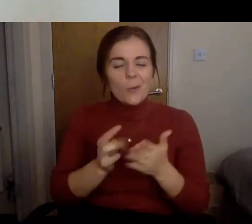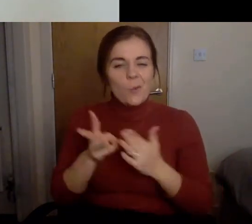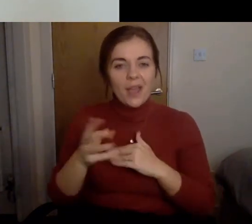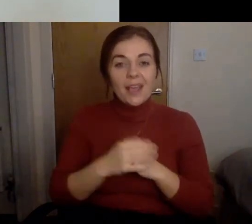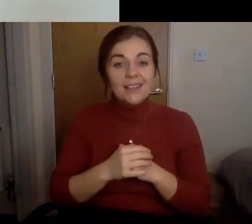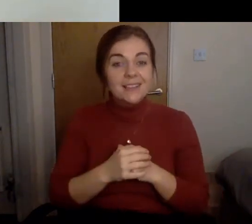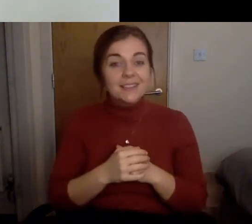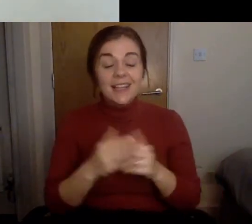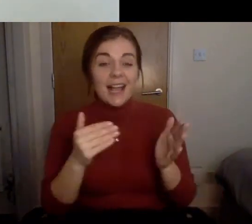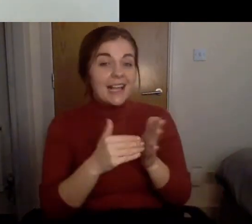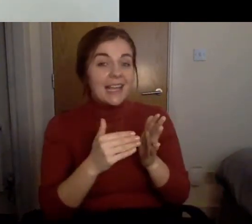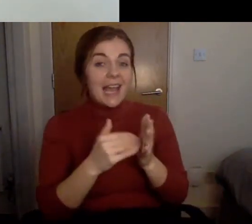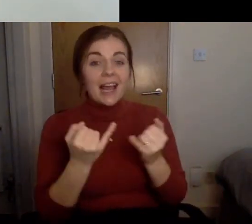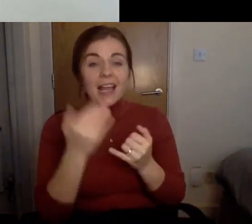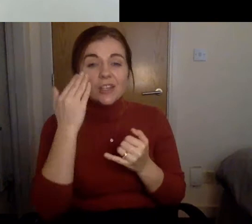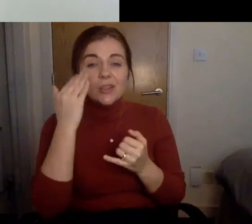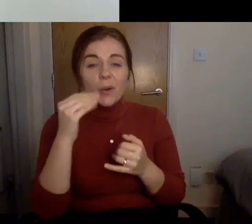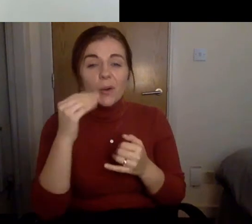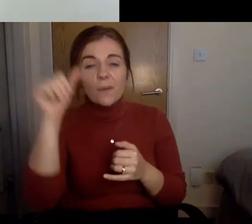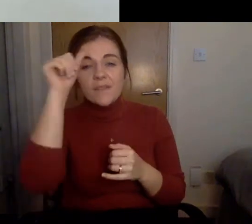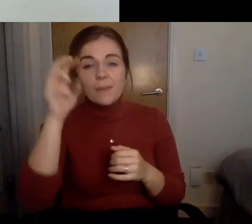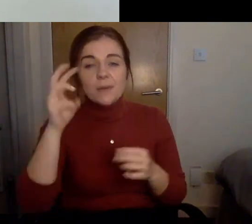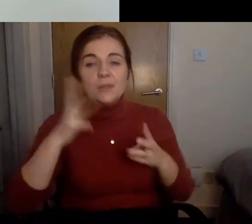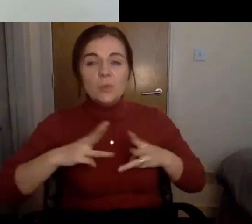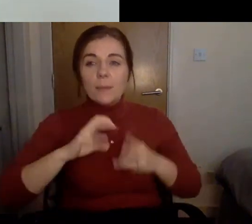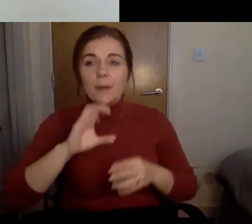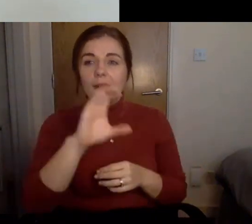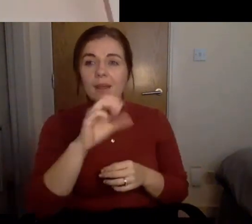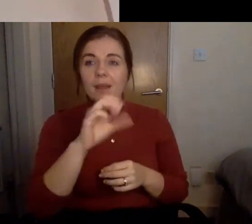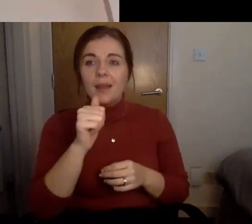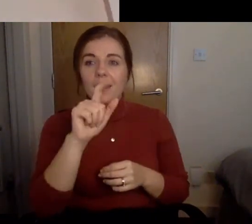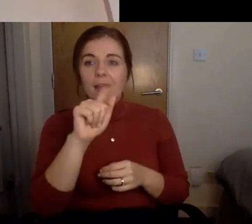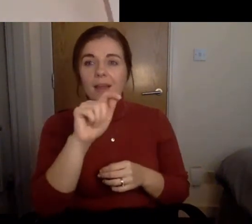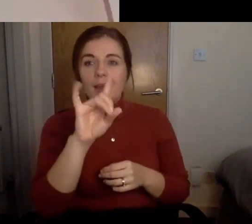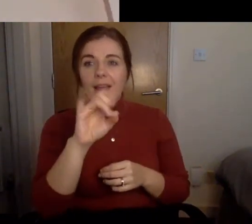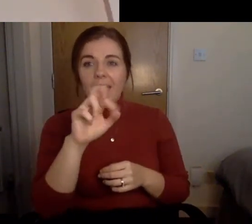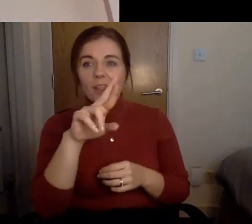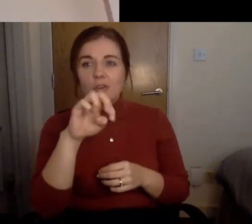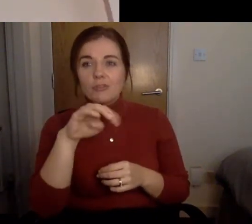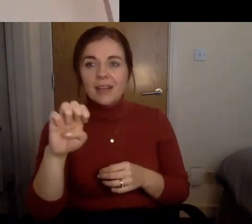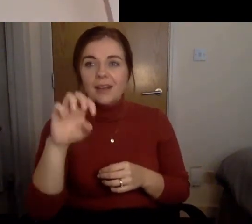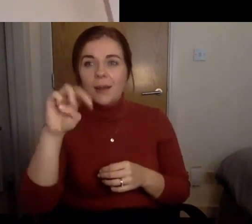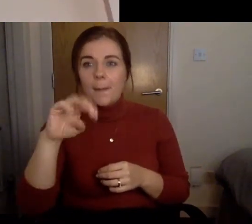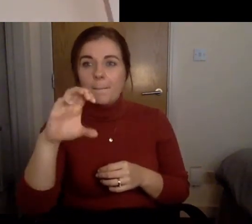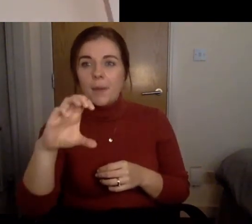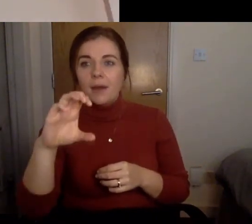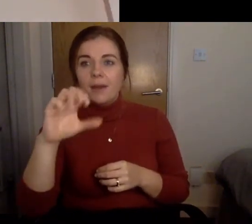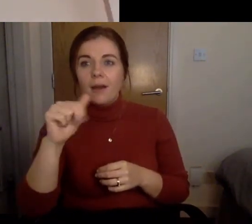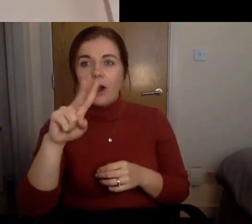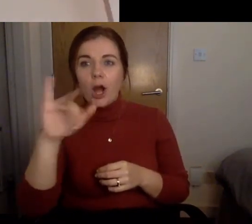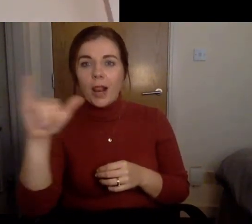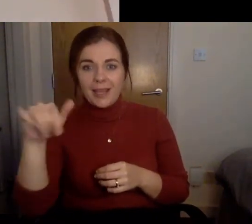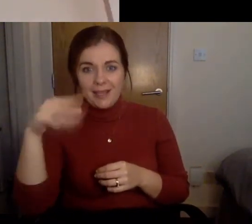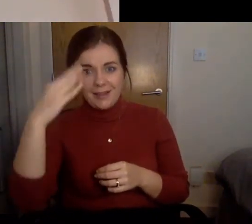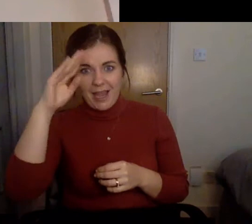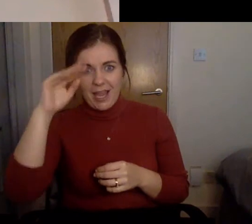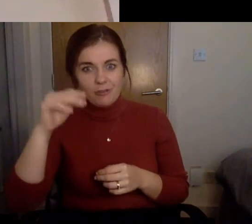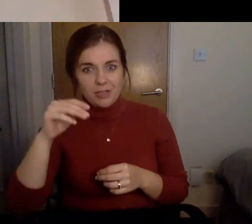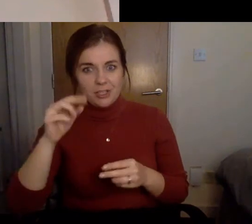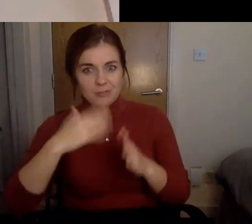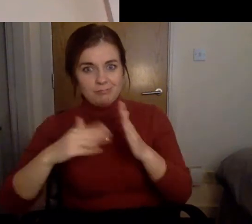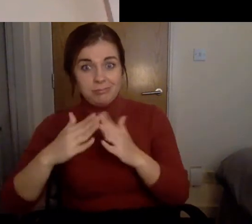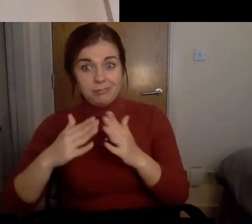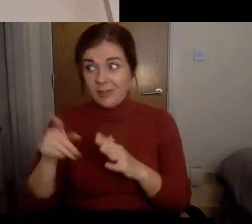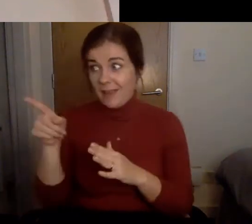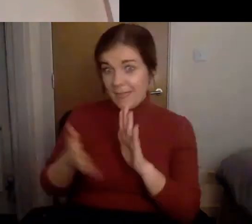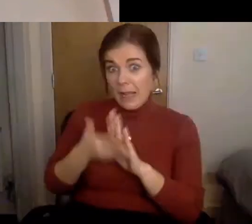like, you know, Nano Nagel, Catherine McCauley, who built systems, you know, so built Catholic